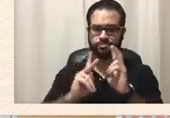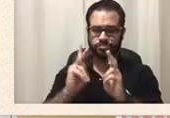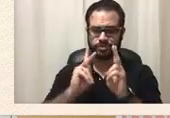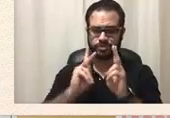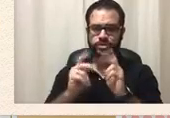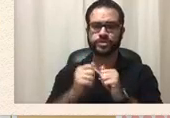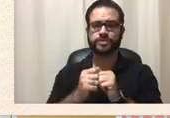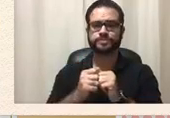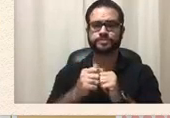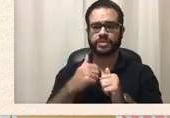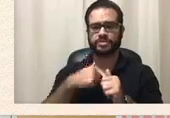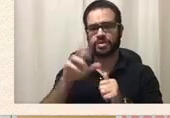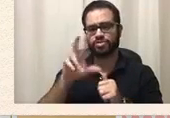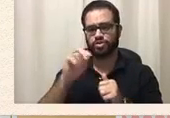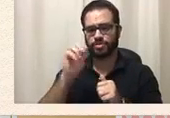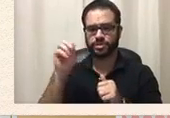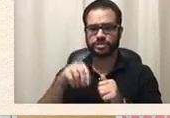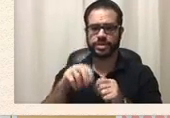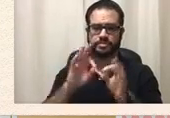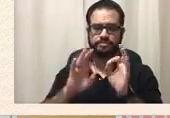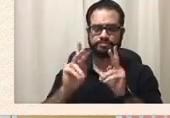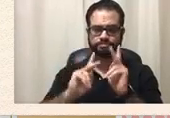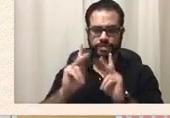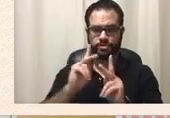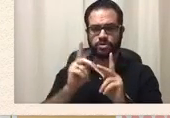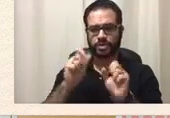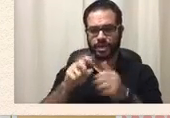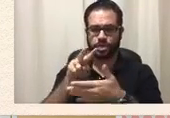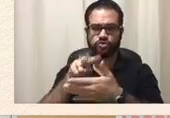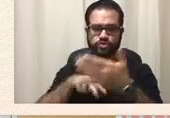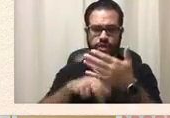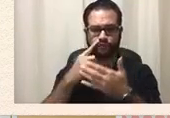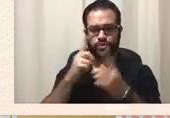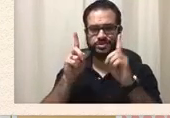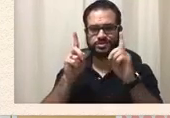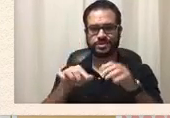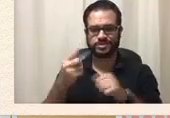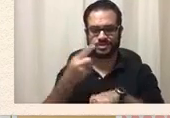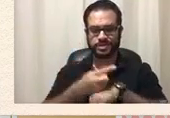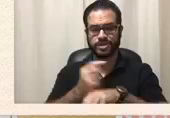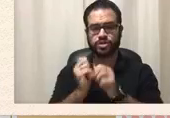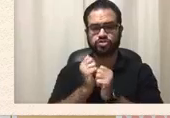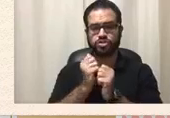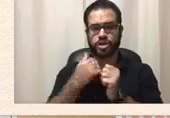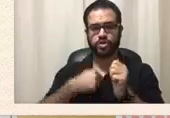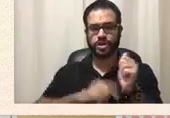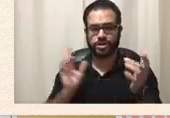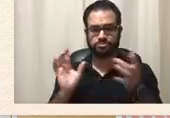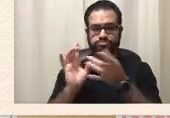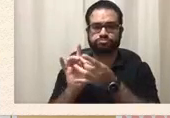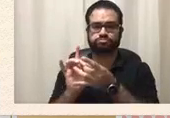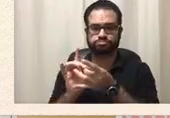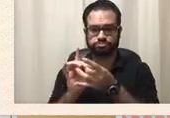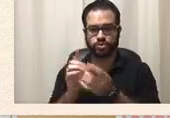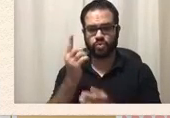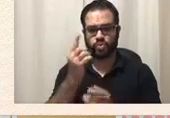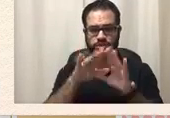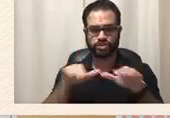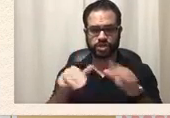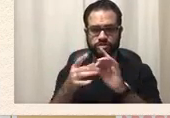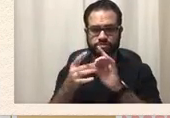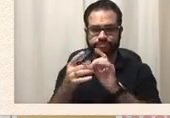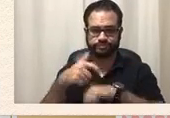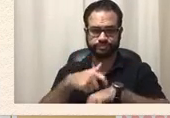proficiently read by the day of testing. Together, we can close the gap one child at a time with hands-on interactive activities and